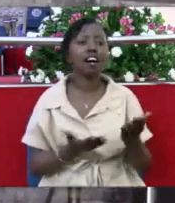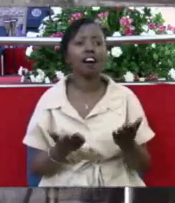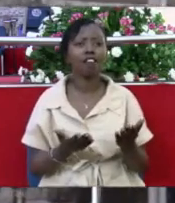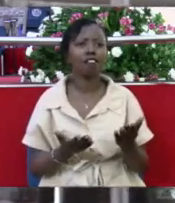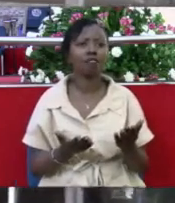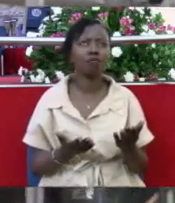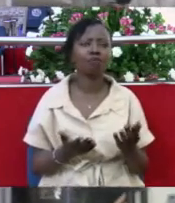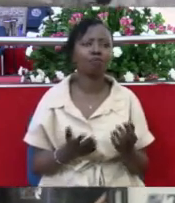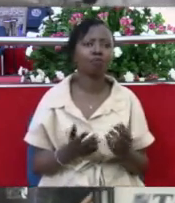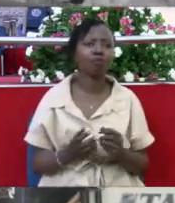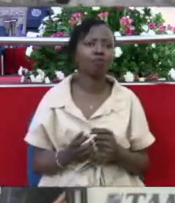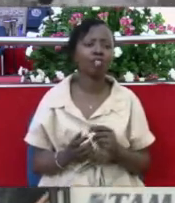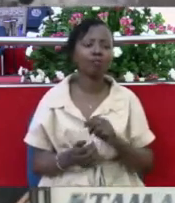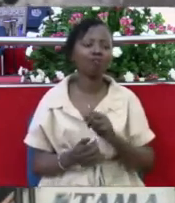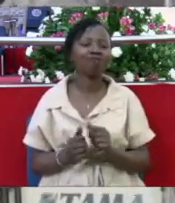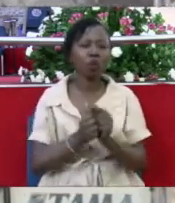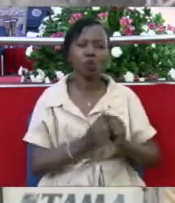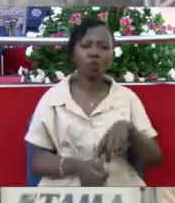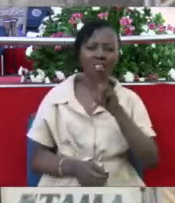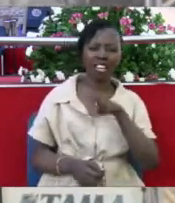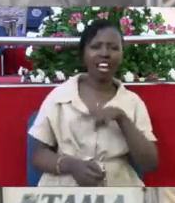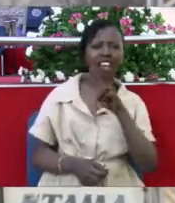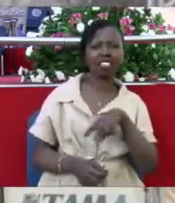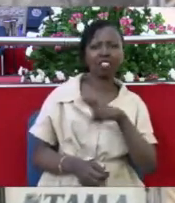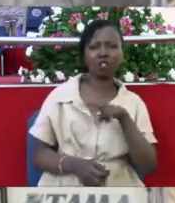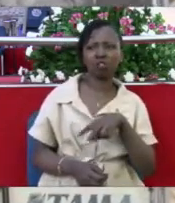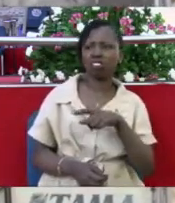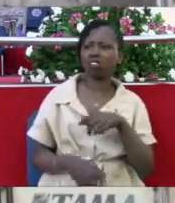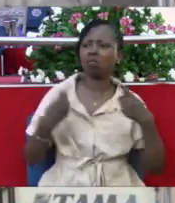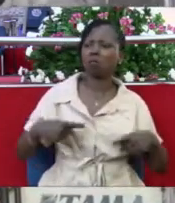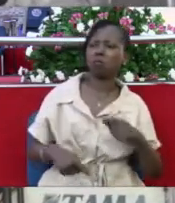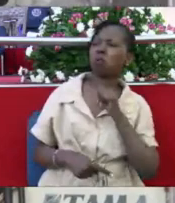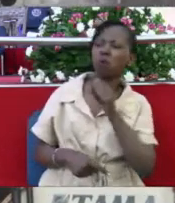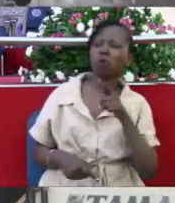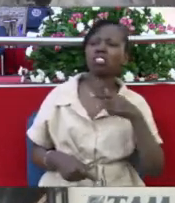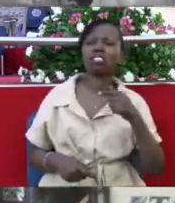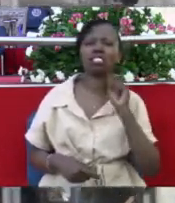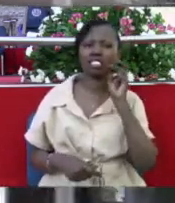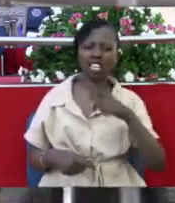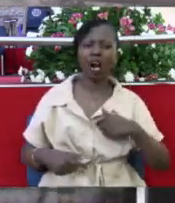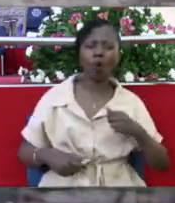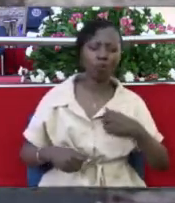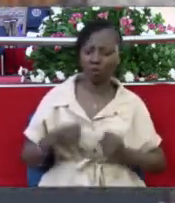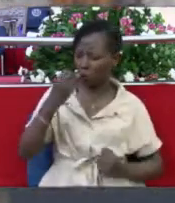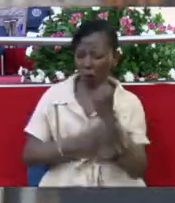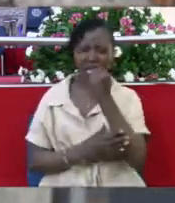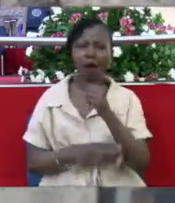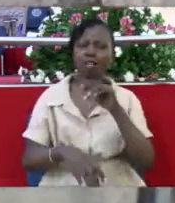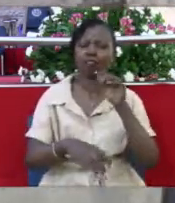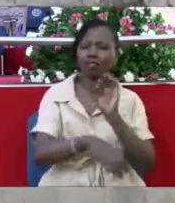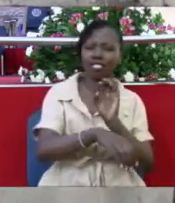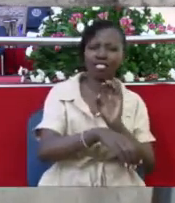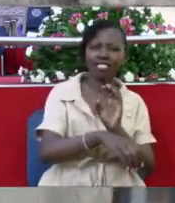attitude, ukiwa na ile mtazamo fulani, and these people do not see how I wake up at 5 on Sunday morning, hawa watu waone ninavyoamka asubuhi saa 11, I